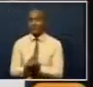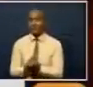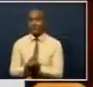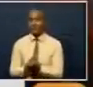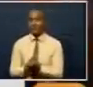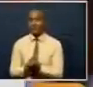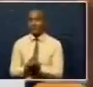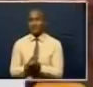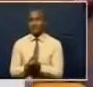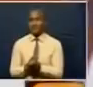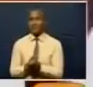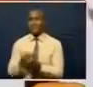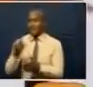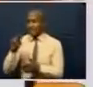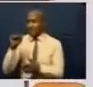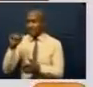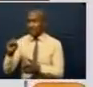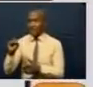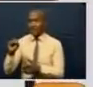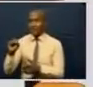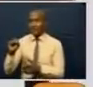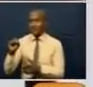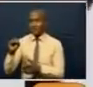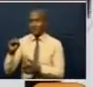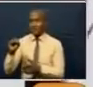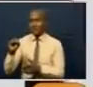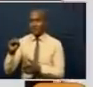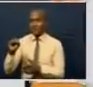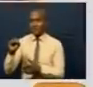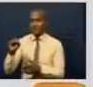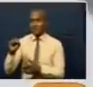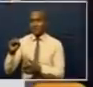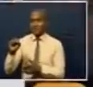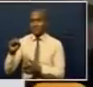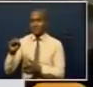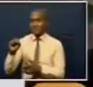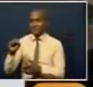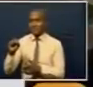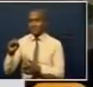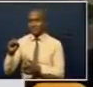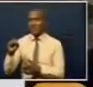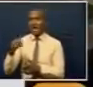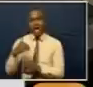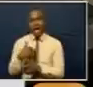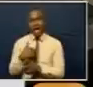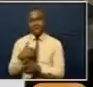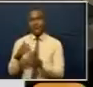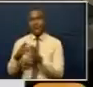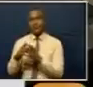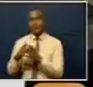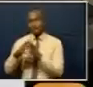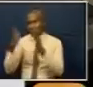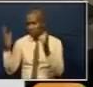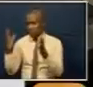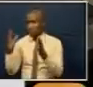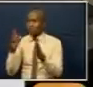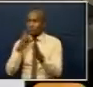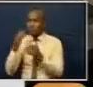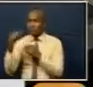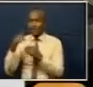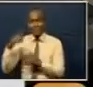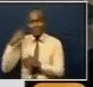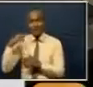military and NYS, you know, they have a huge workshop just next to, you know, Madare.